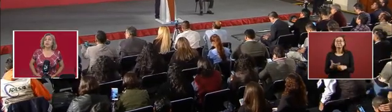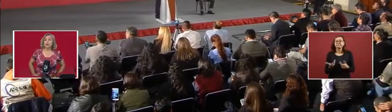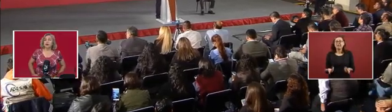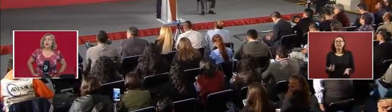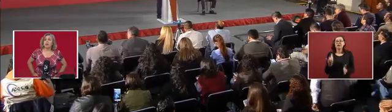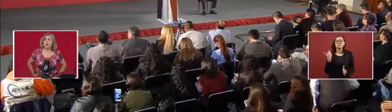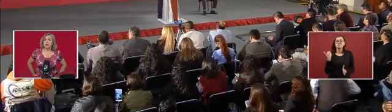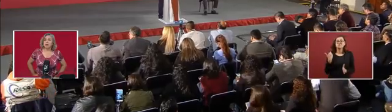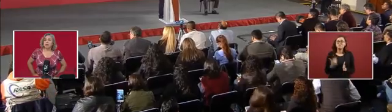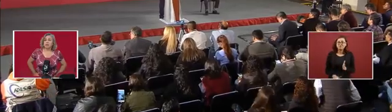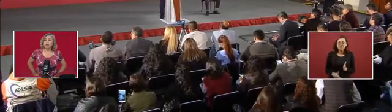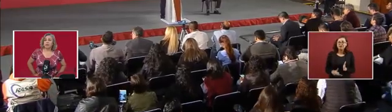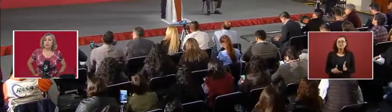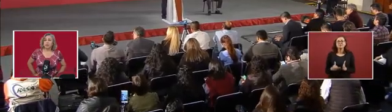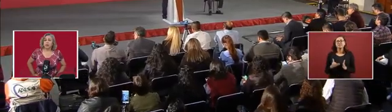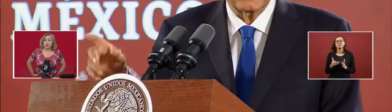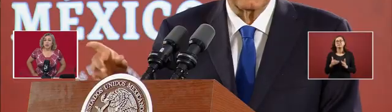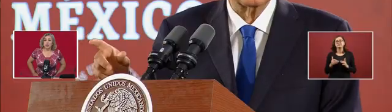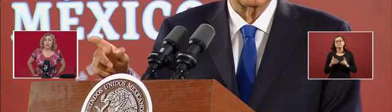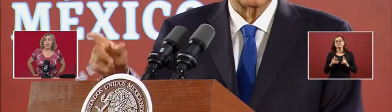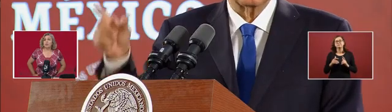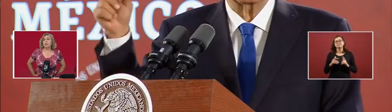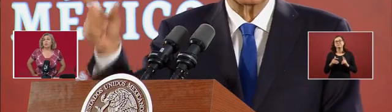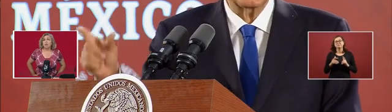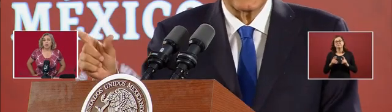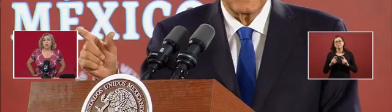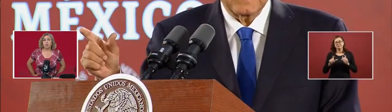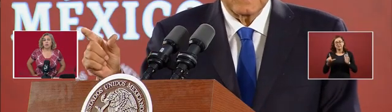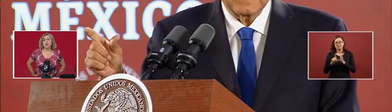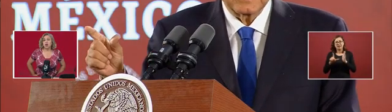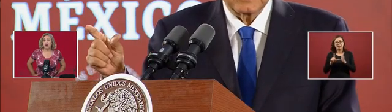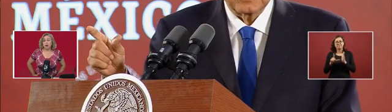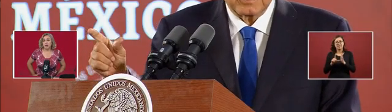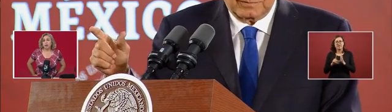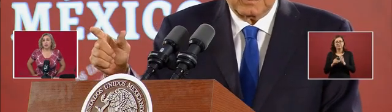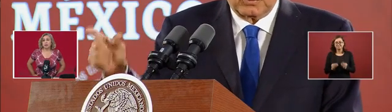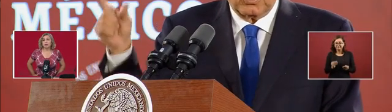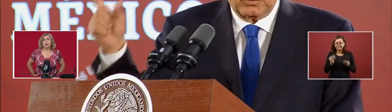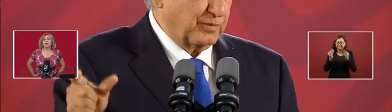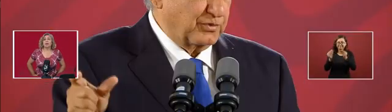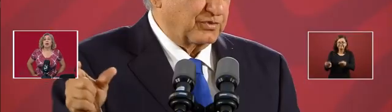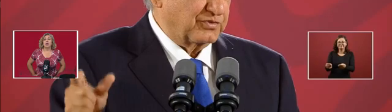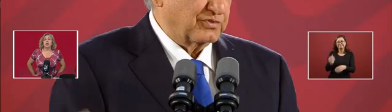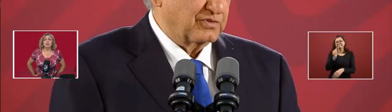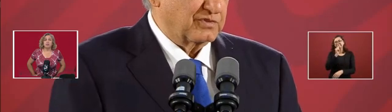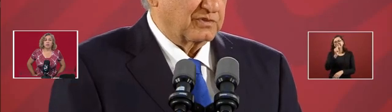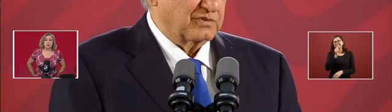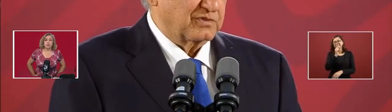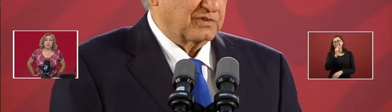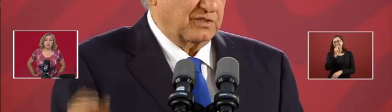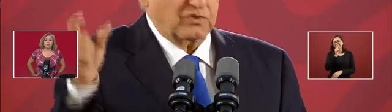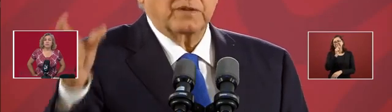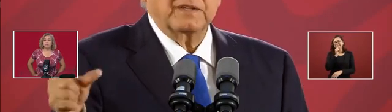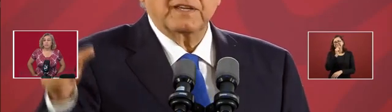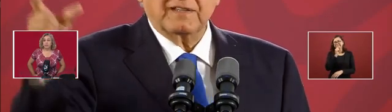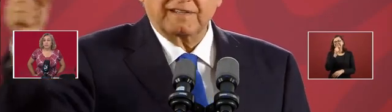So we have to, as I go to the little provinces, I get information firsthand.